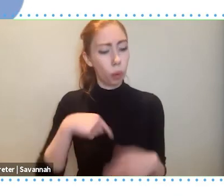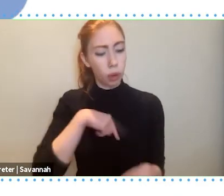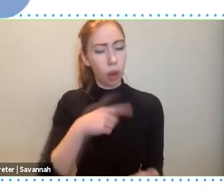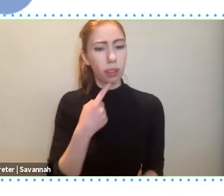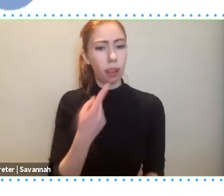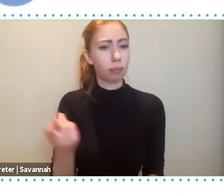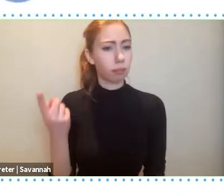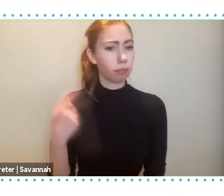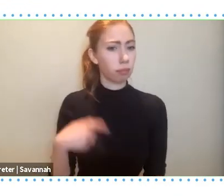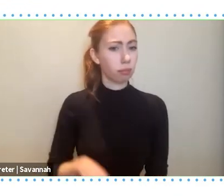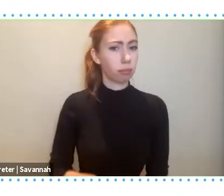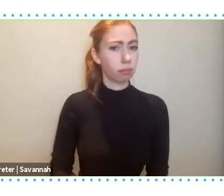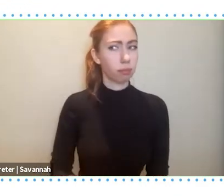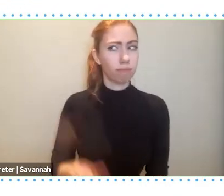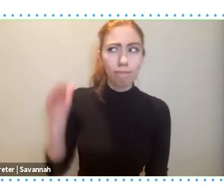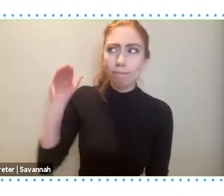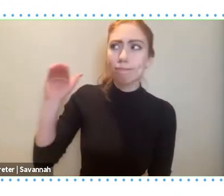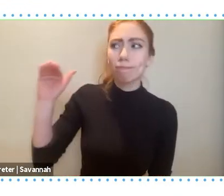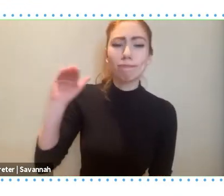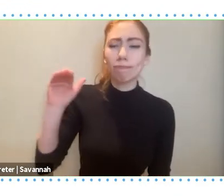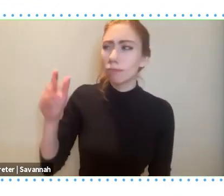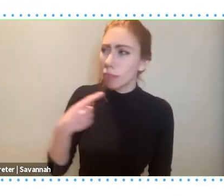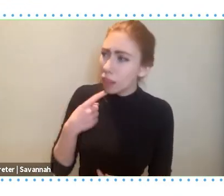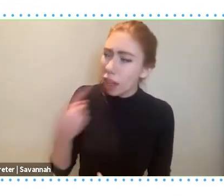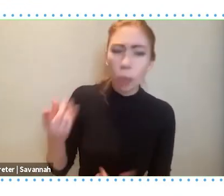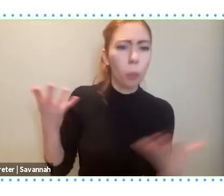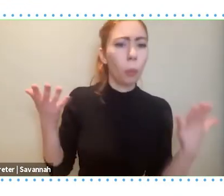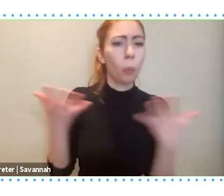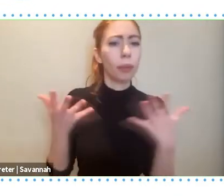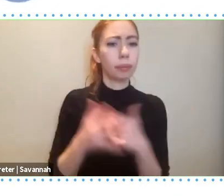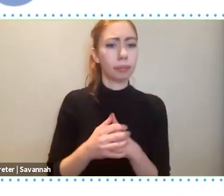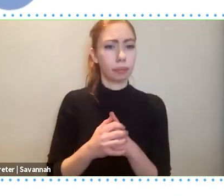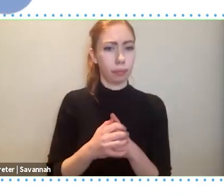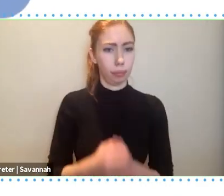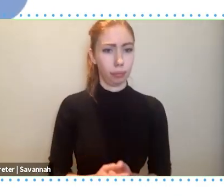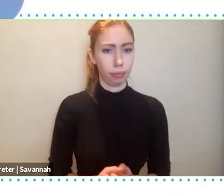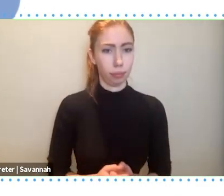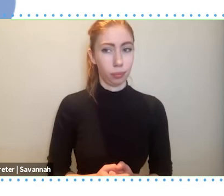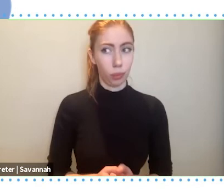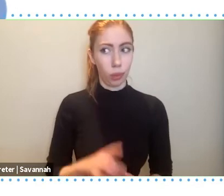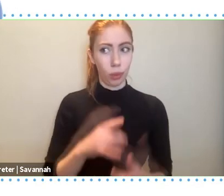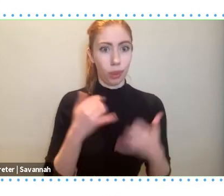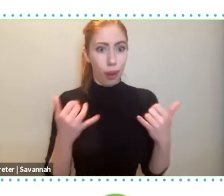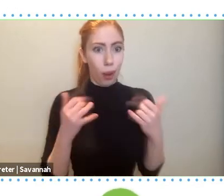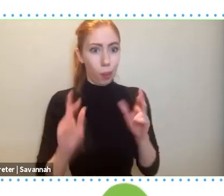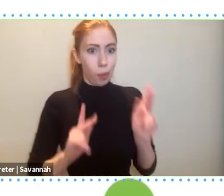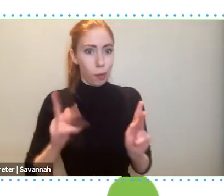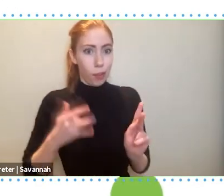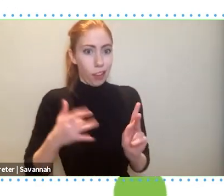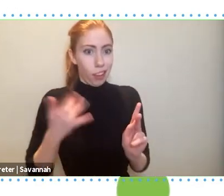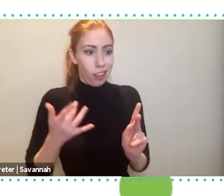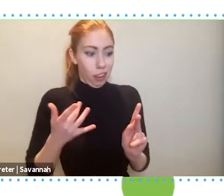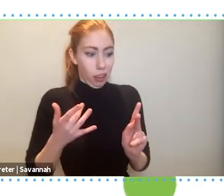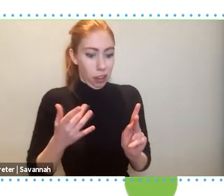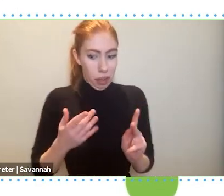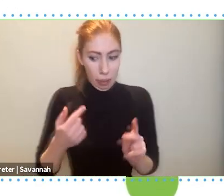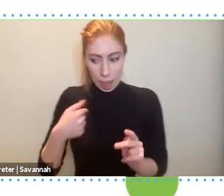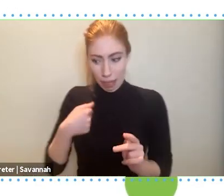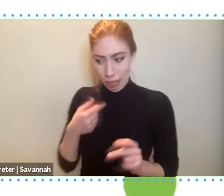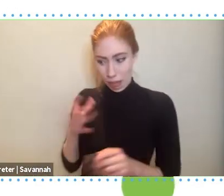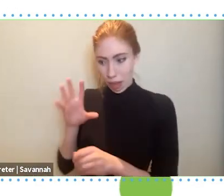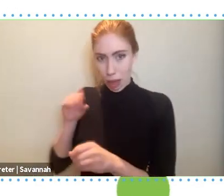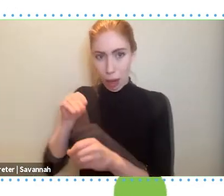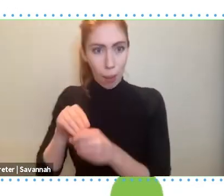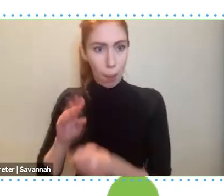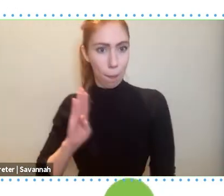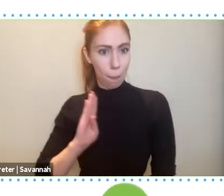audience is just people who are like, oh man, this is terrifying. I don't know if I should join a board anymore, because I don't want to make anybody's